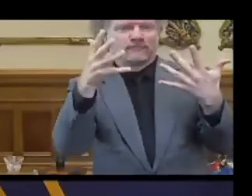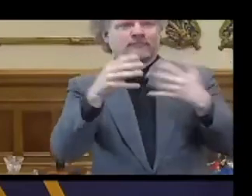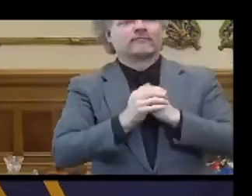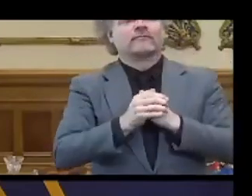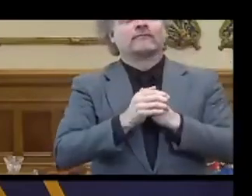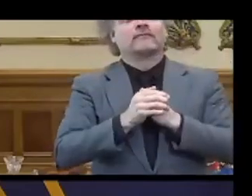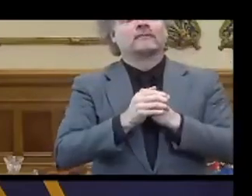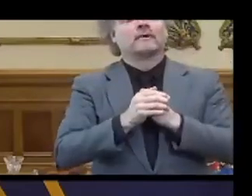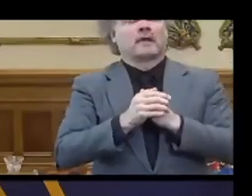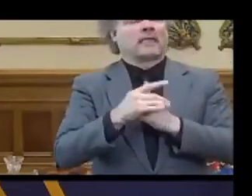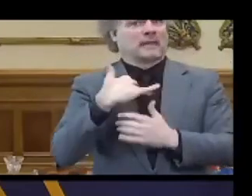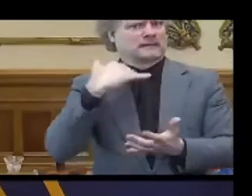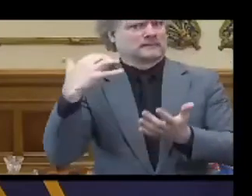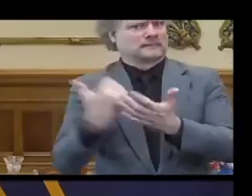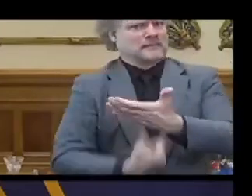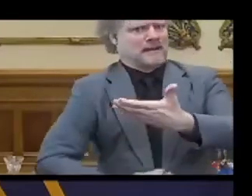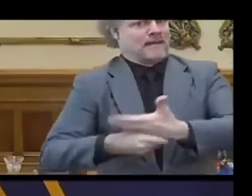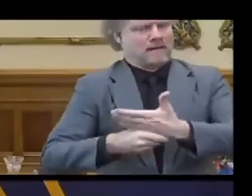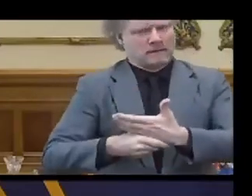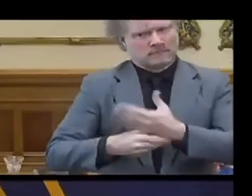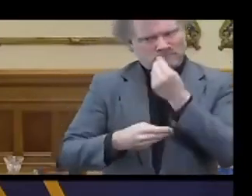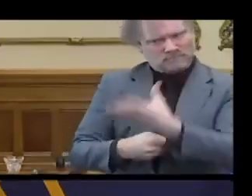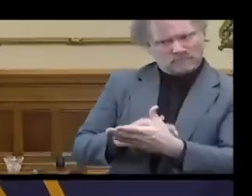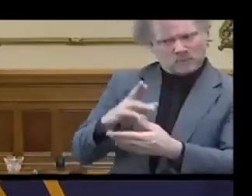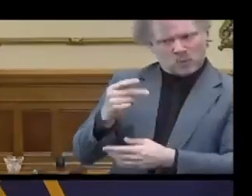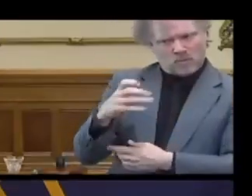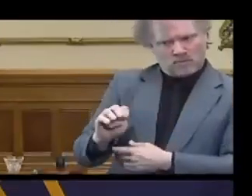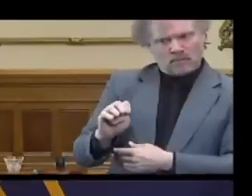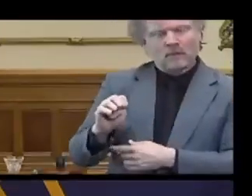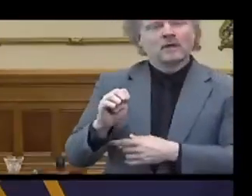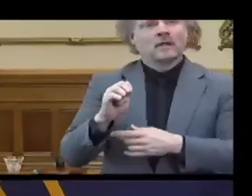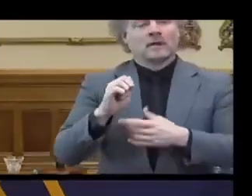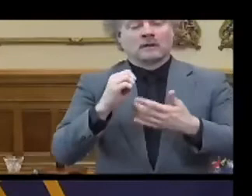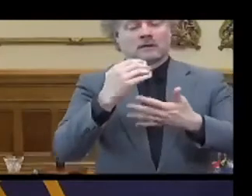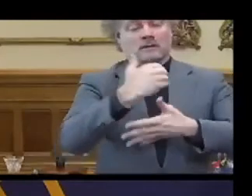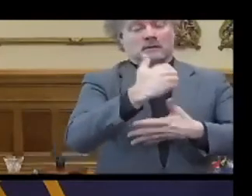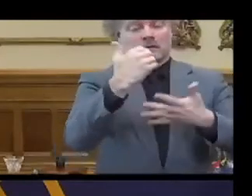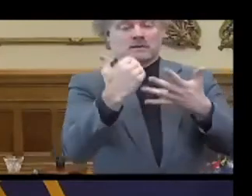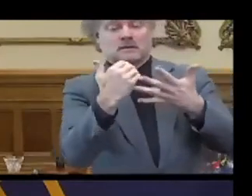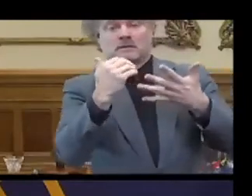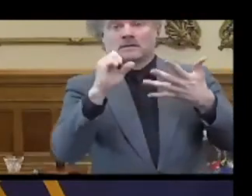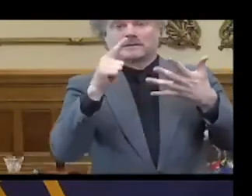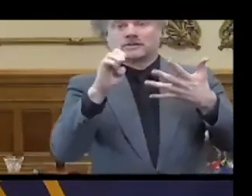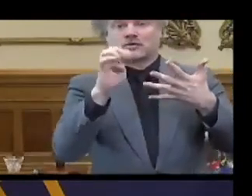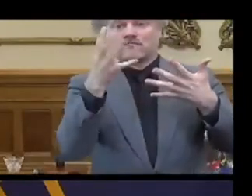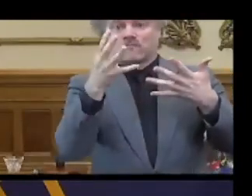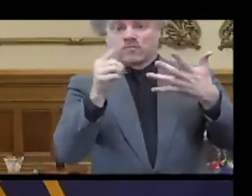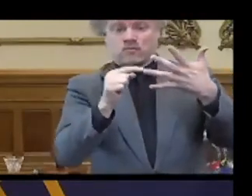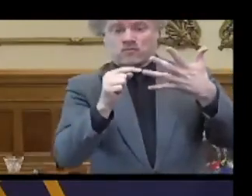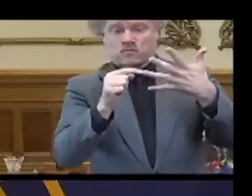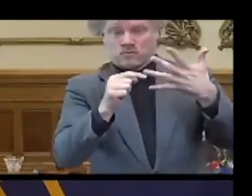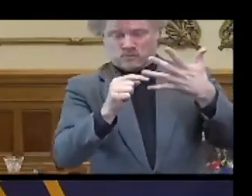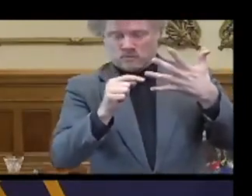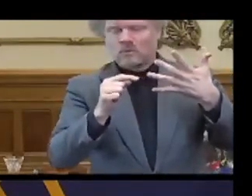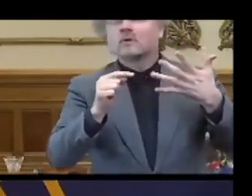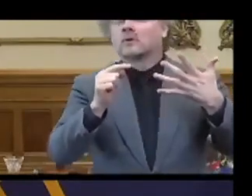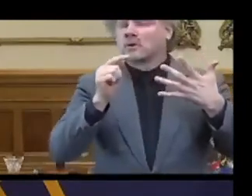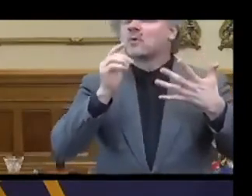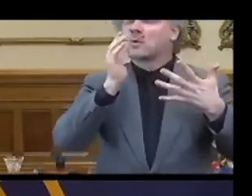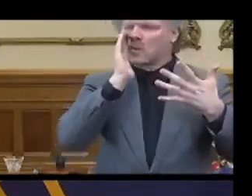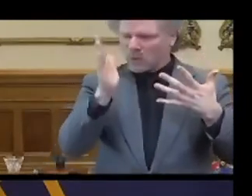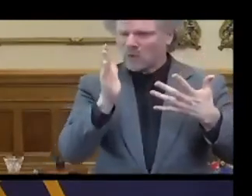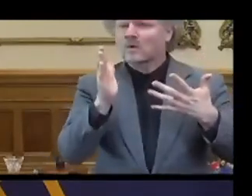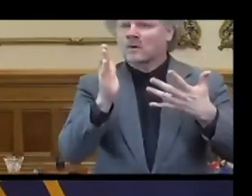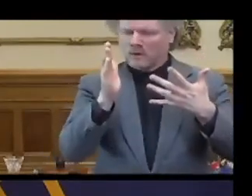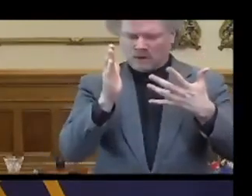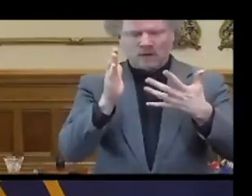also, hope that going through stage 4, we will still be